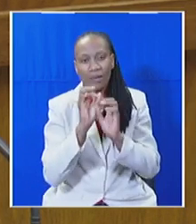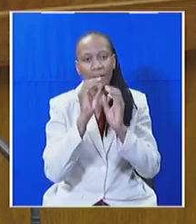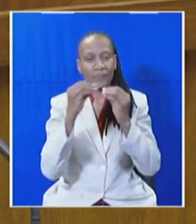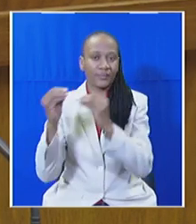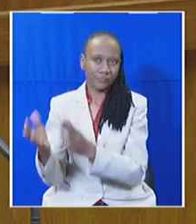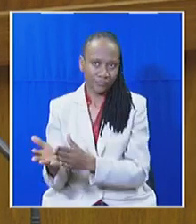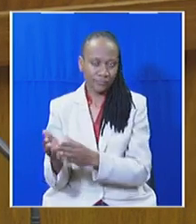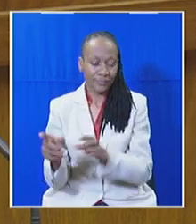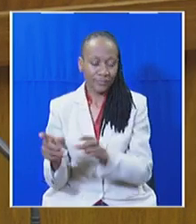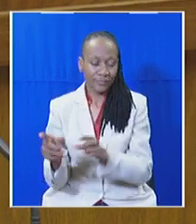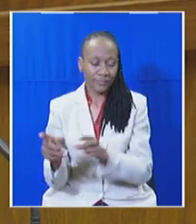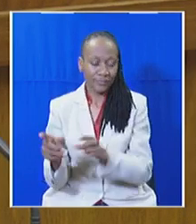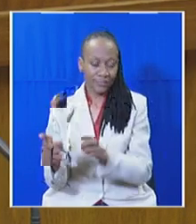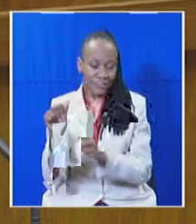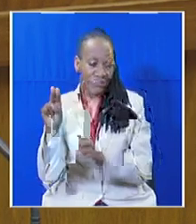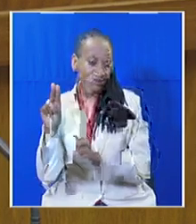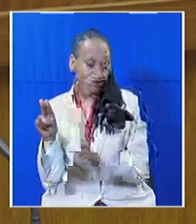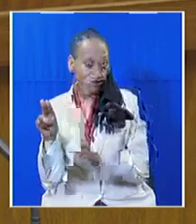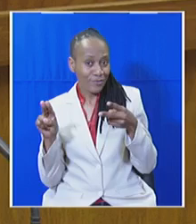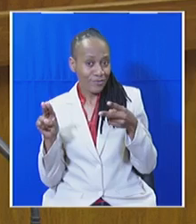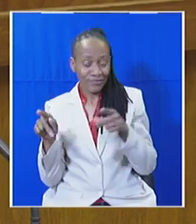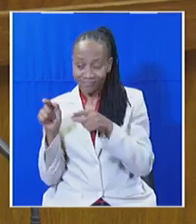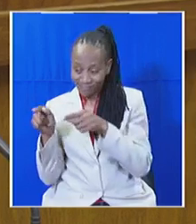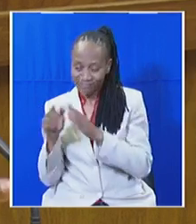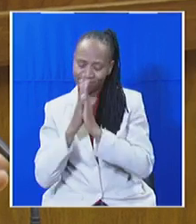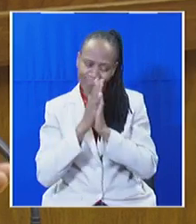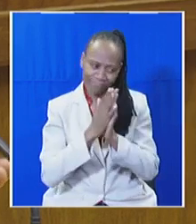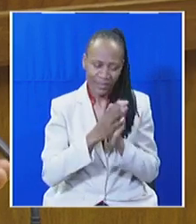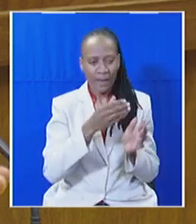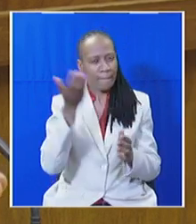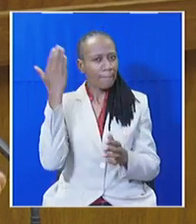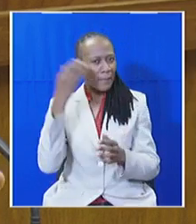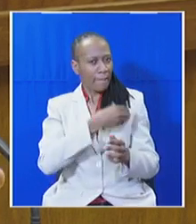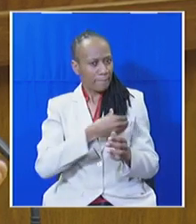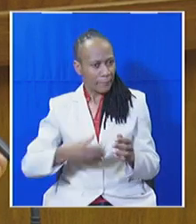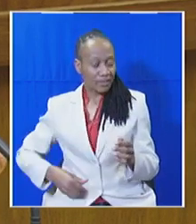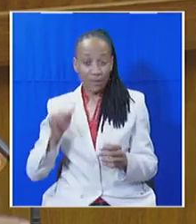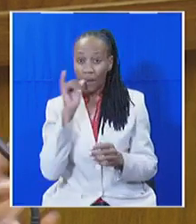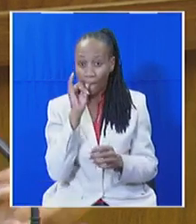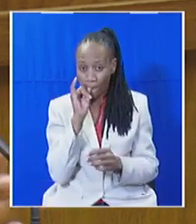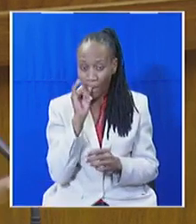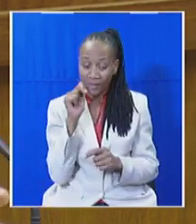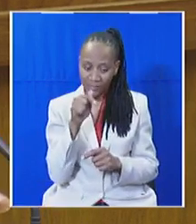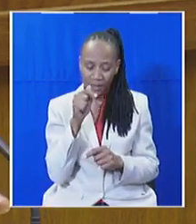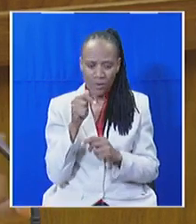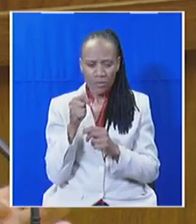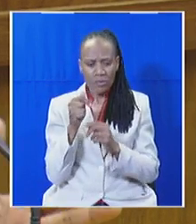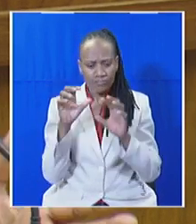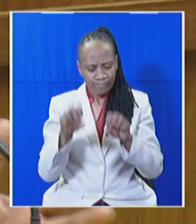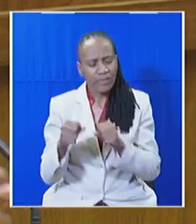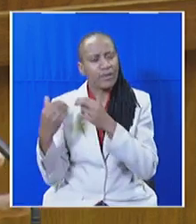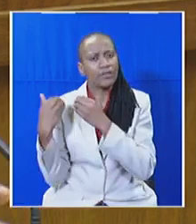the AU that President Mbeki to investigate the erosion of